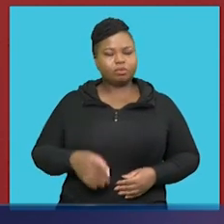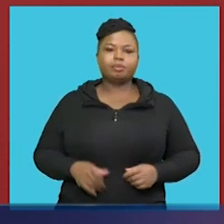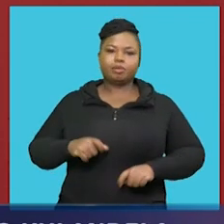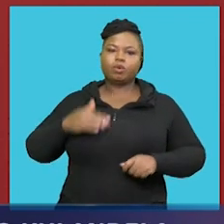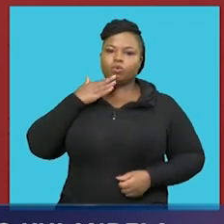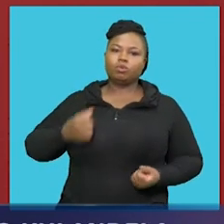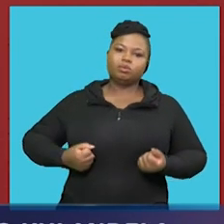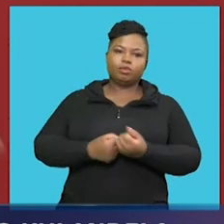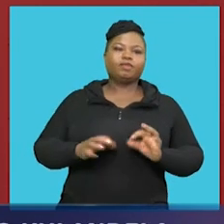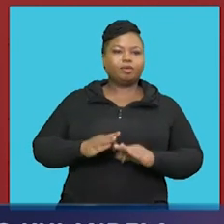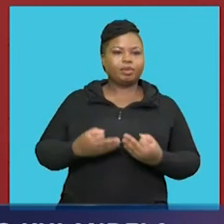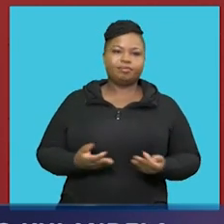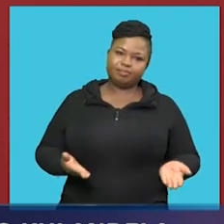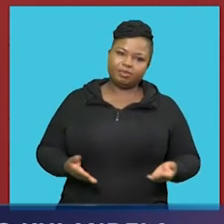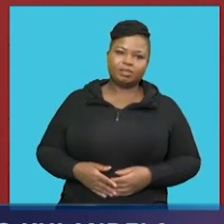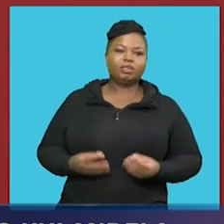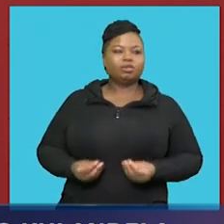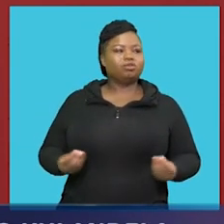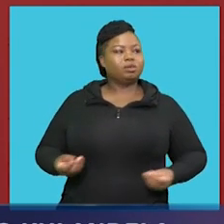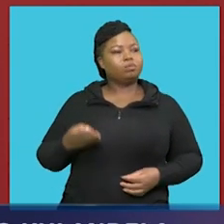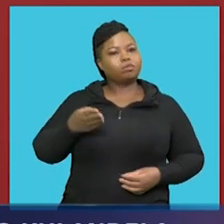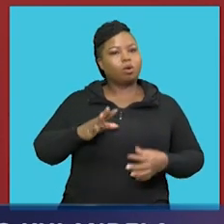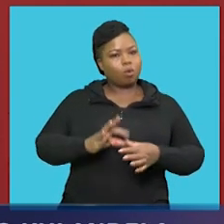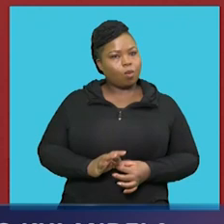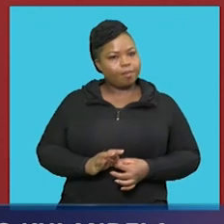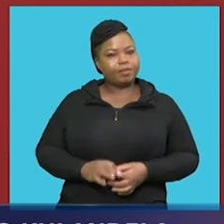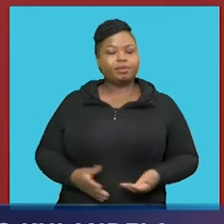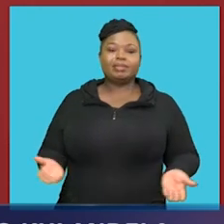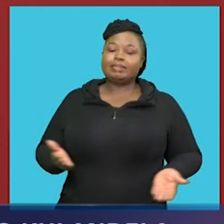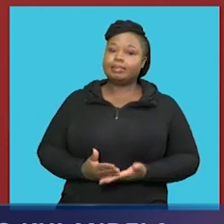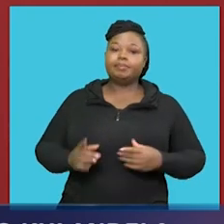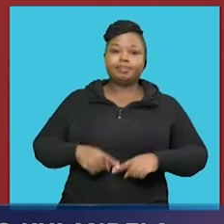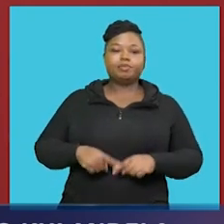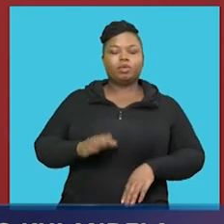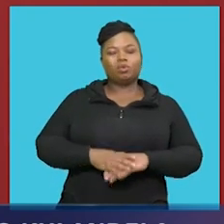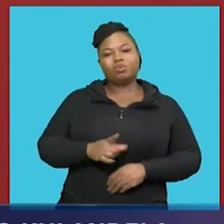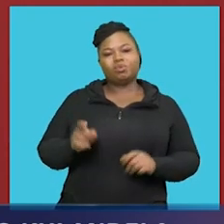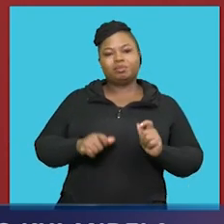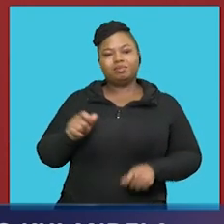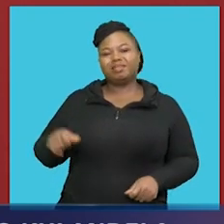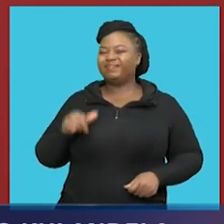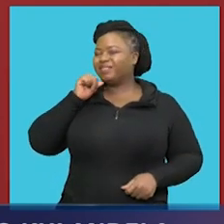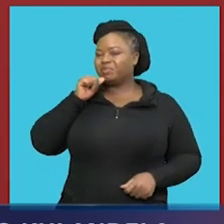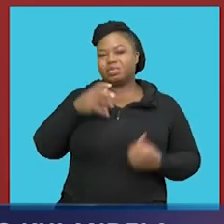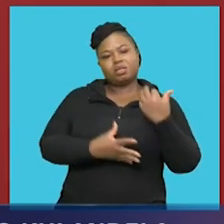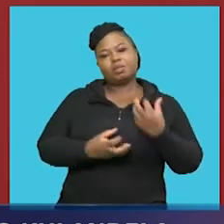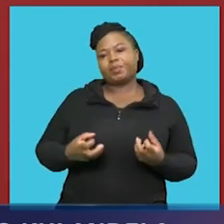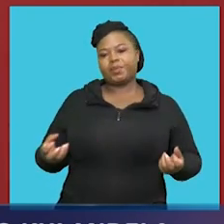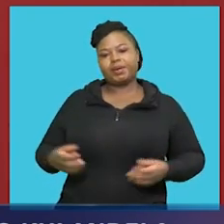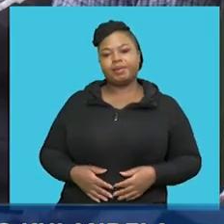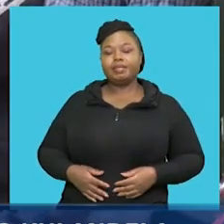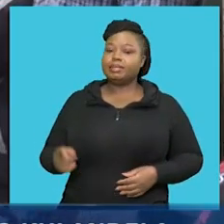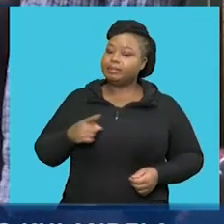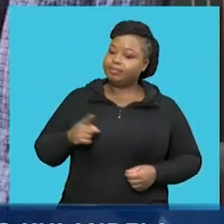breadwinners, right? There are children at home who, you know, we're dependent on those people, no matter how poor they were. You know,